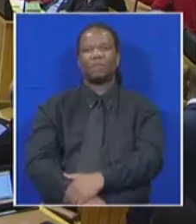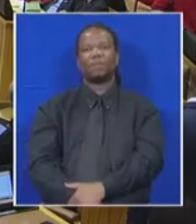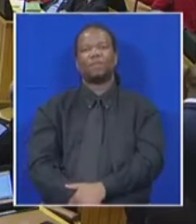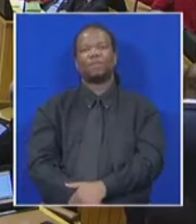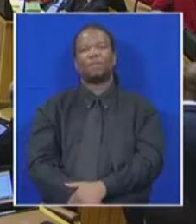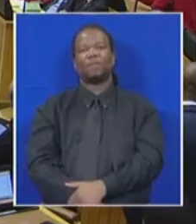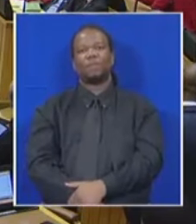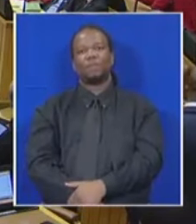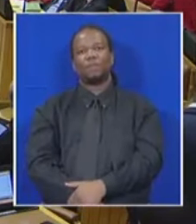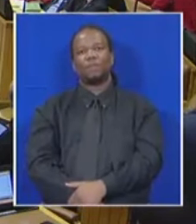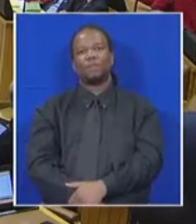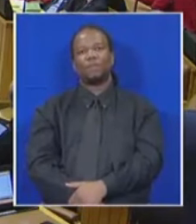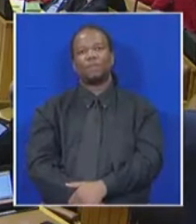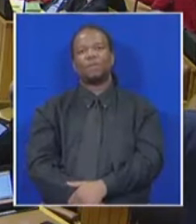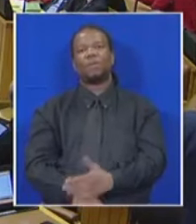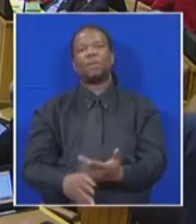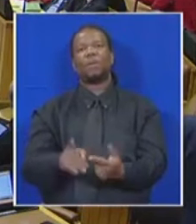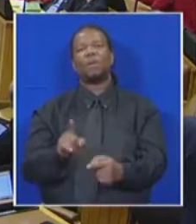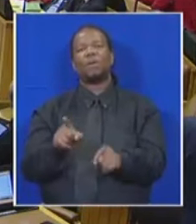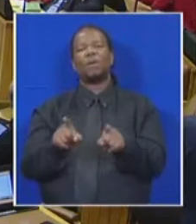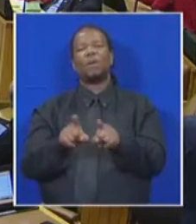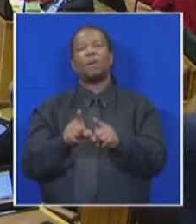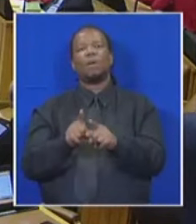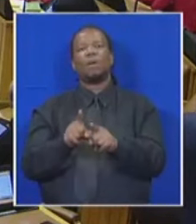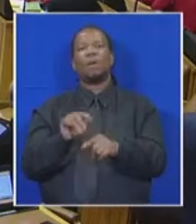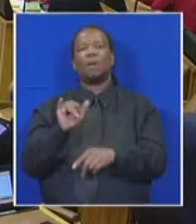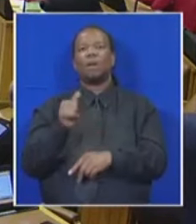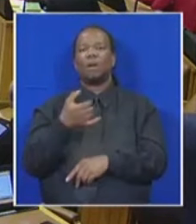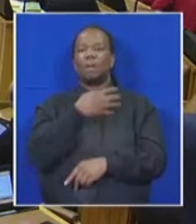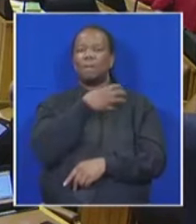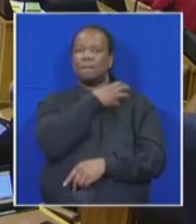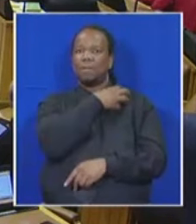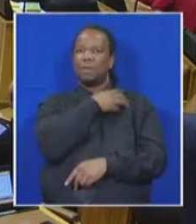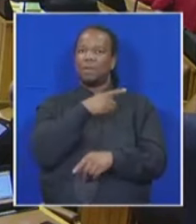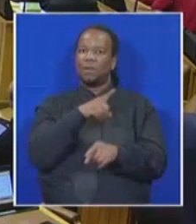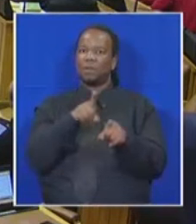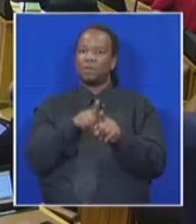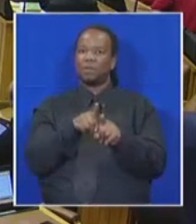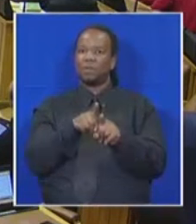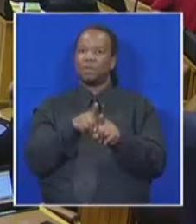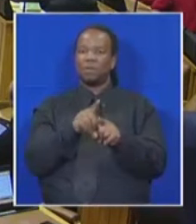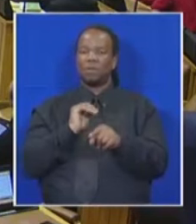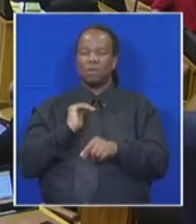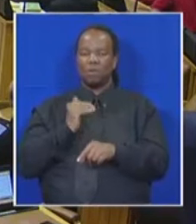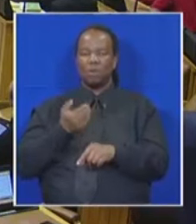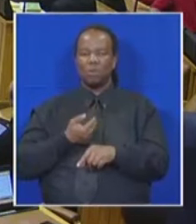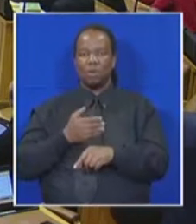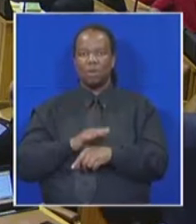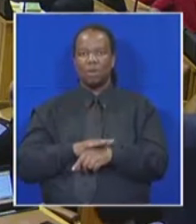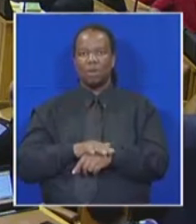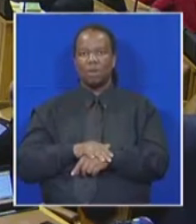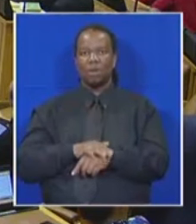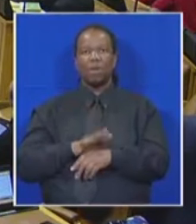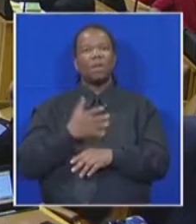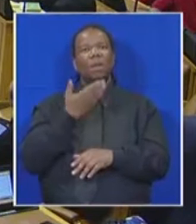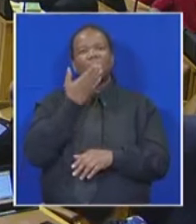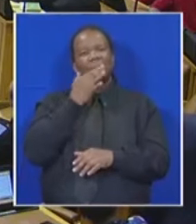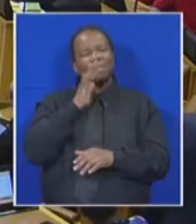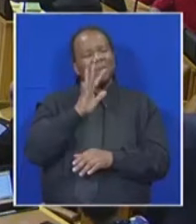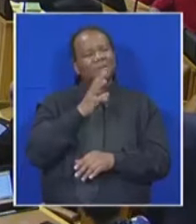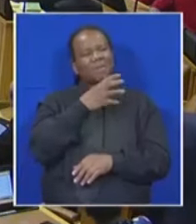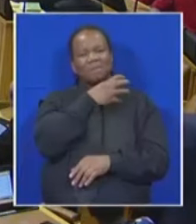Minister njengomnkosikazi Honorable Member. sicela ulekelele Honorable uyagula ngempela lo muntu. Don't do it by Please, force. Minister. Honorable Member, let the member out. Oh,